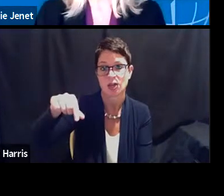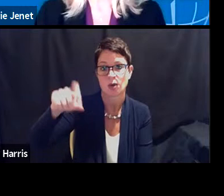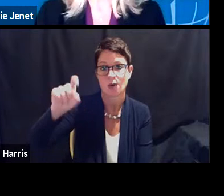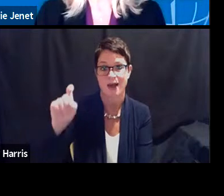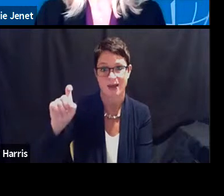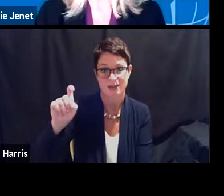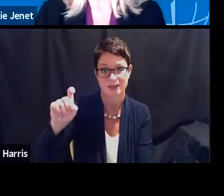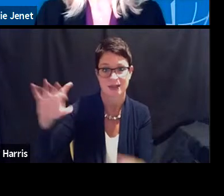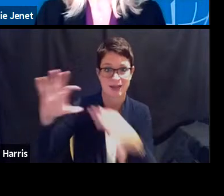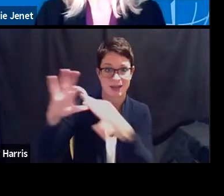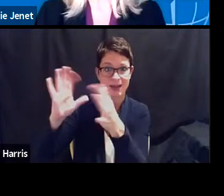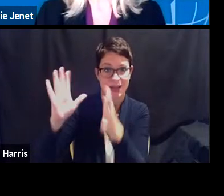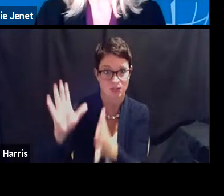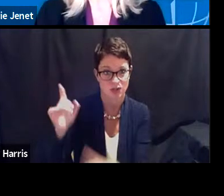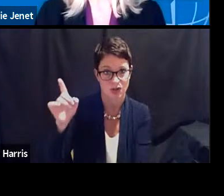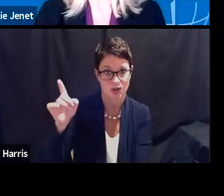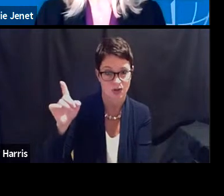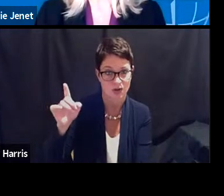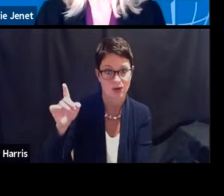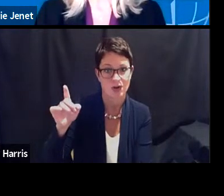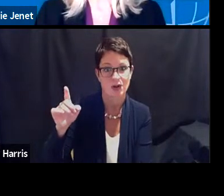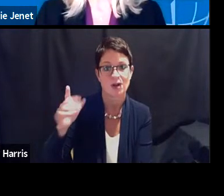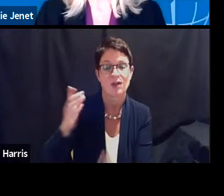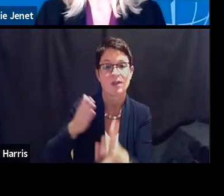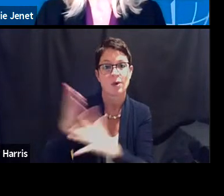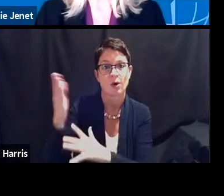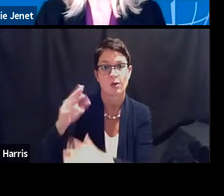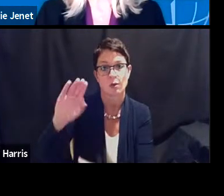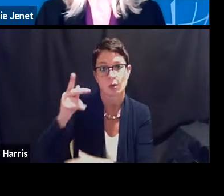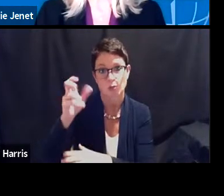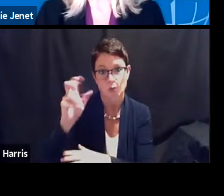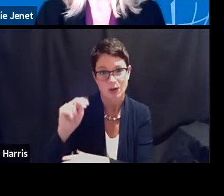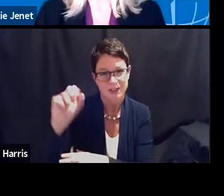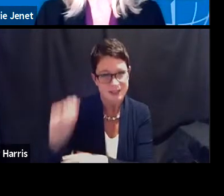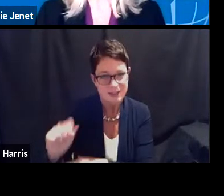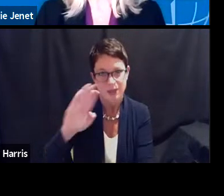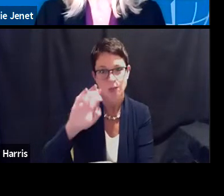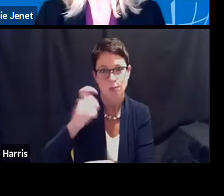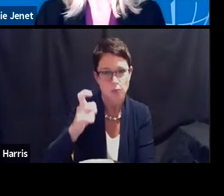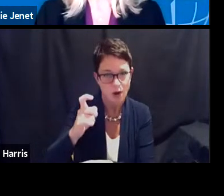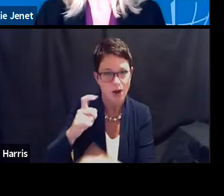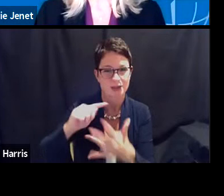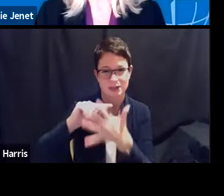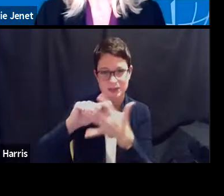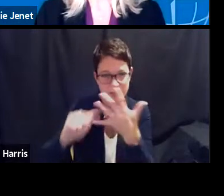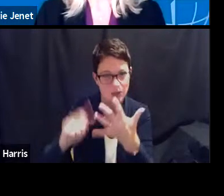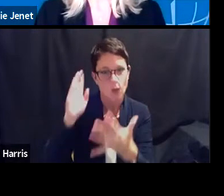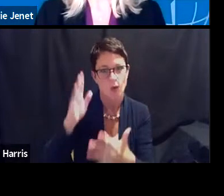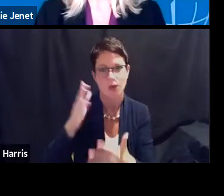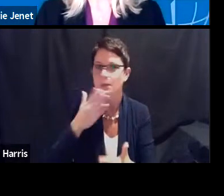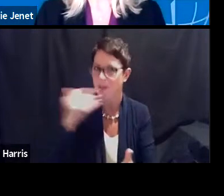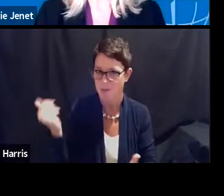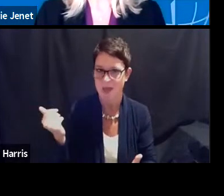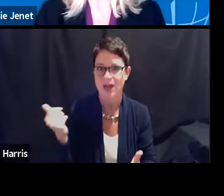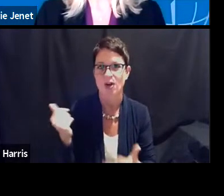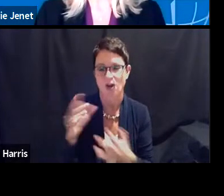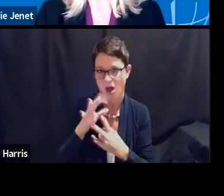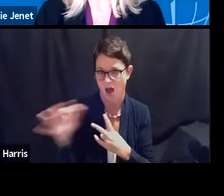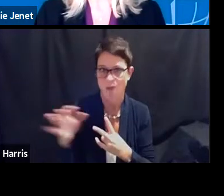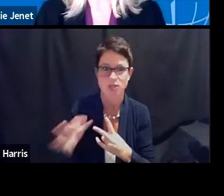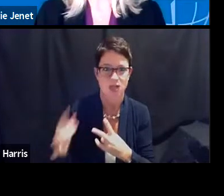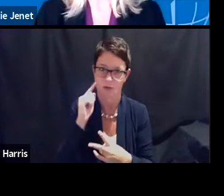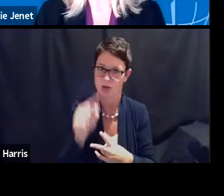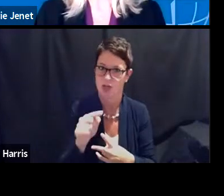BQX connector. So that's going to go through Southern Brooklyn, the Bronx. I think that would be a better bet for the